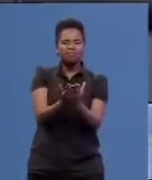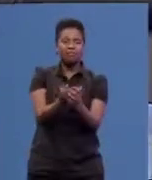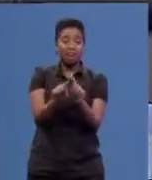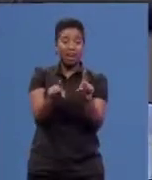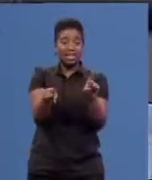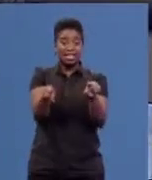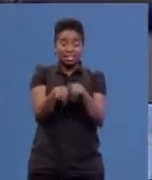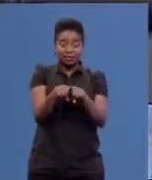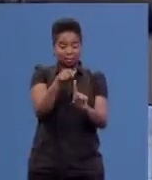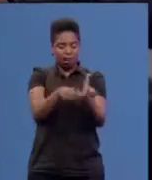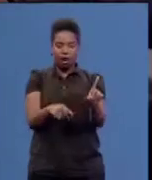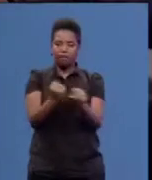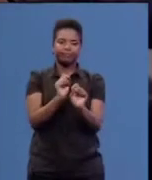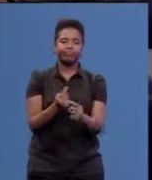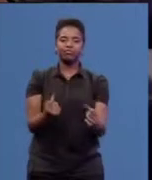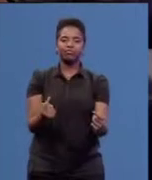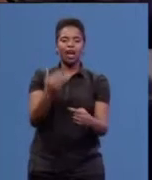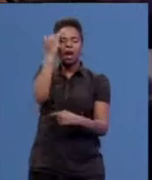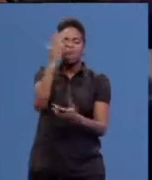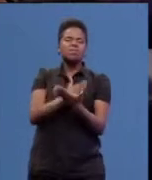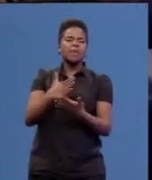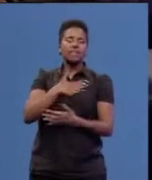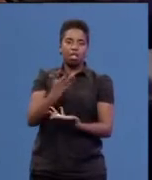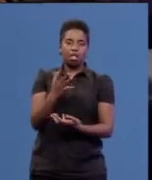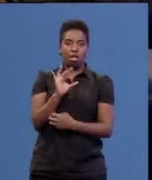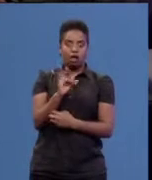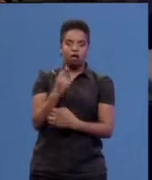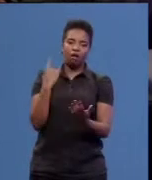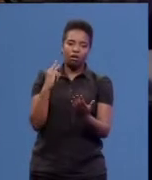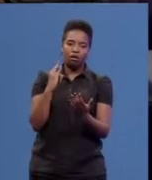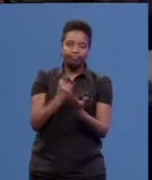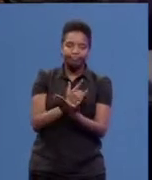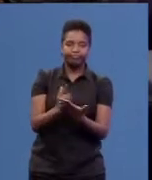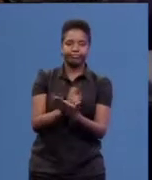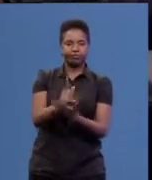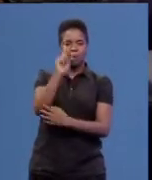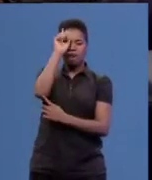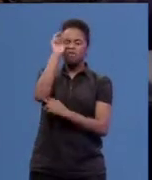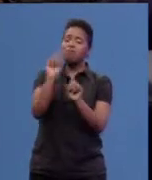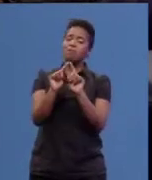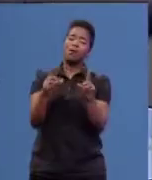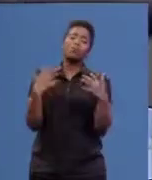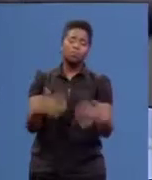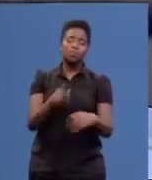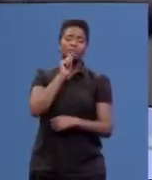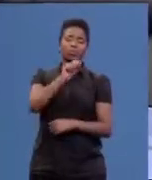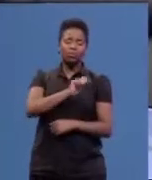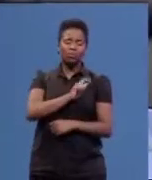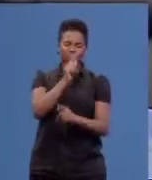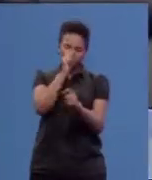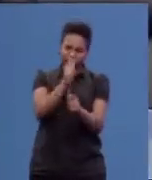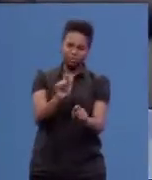Twitter, people are saying, Dala Seta Utata Mandela. Part of the fatigue is that we've been talking mainly about the facts, and about they feel, okay, what can we